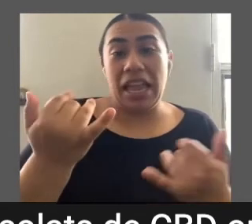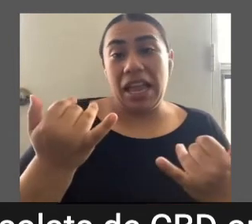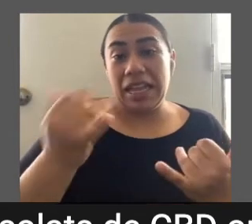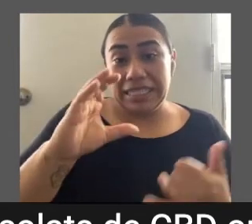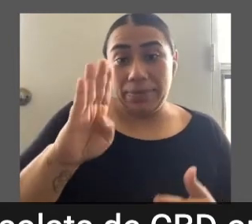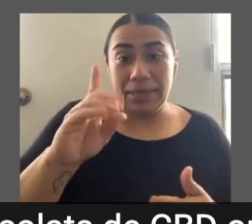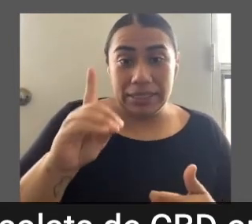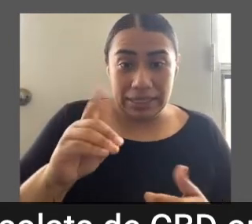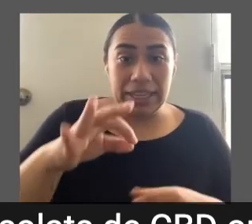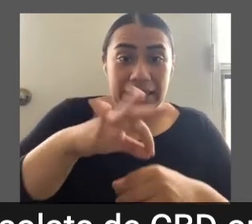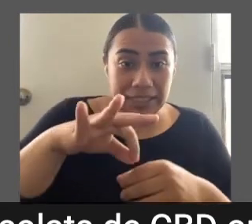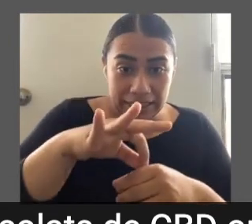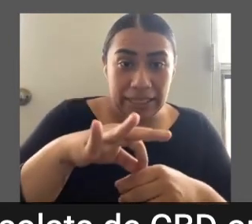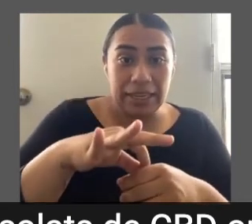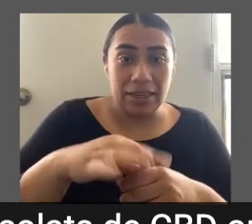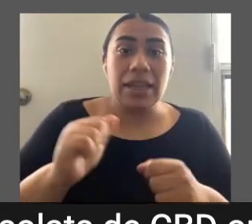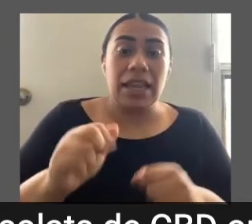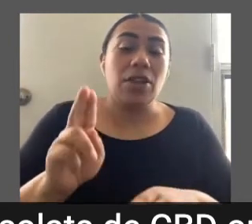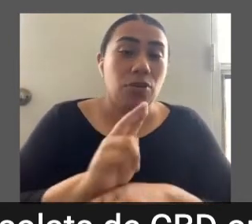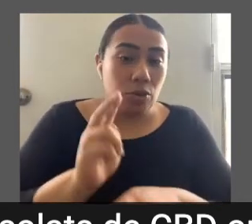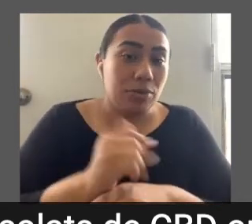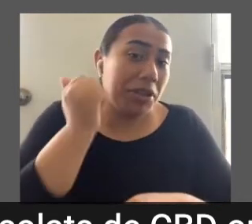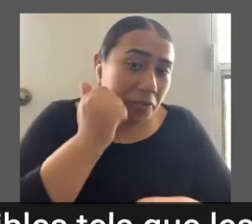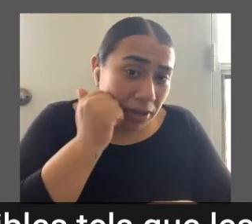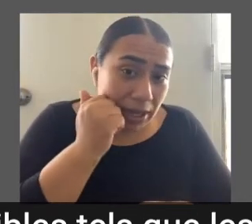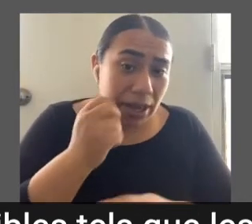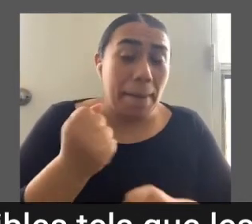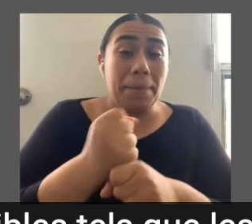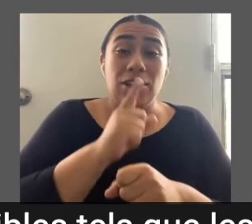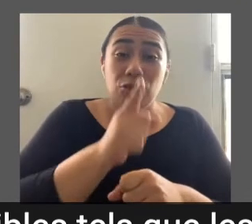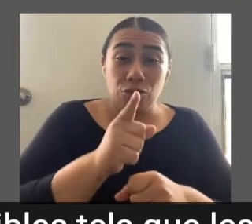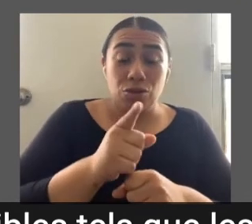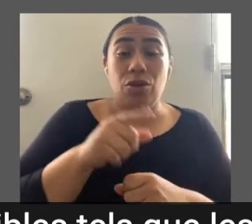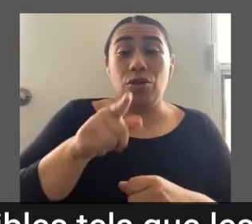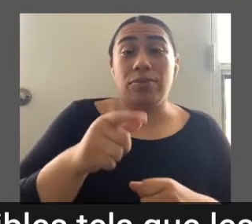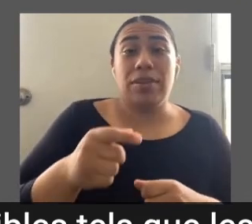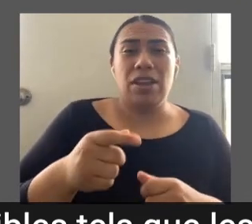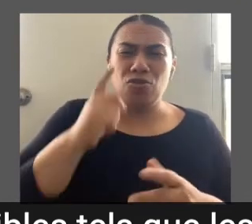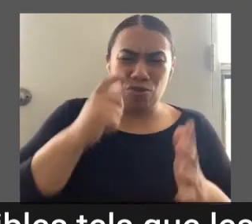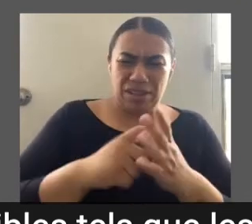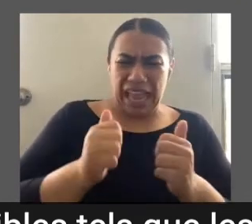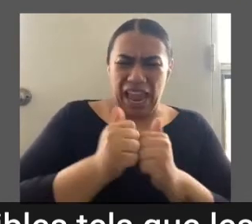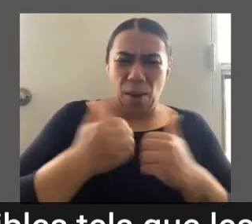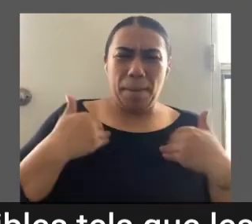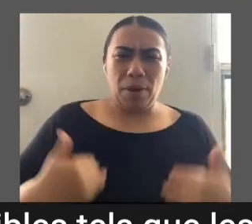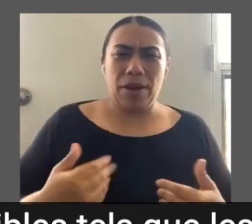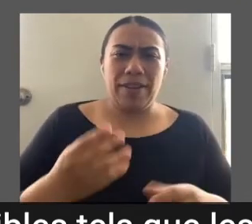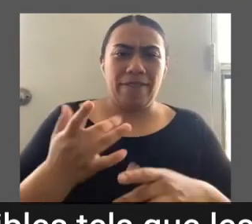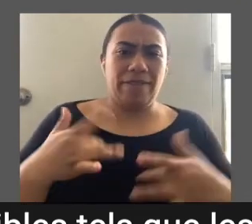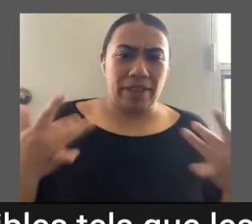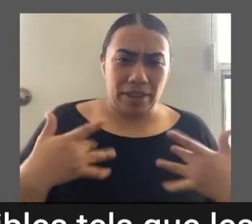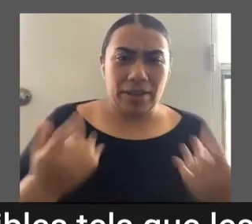isolates, or cannabis-infused sugar in each bag. There are other edible products as well, such